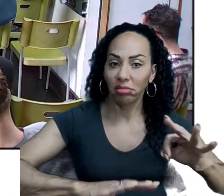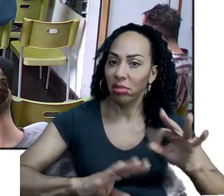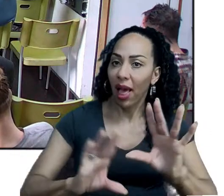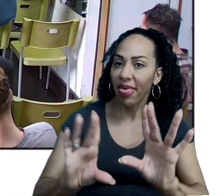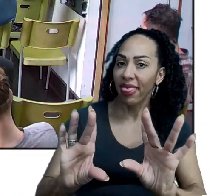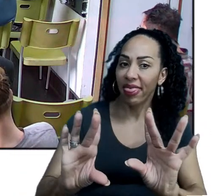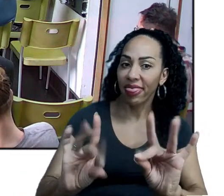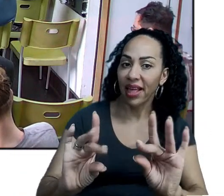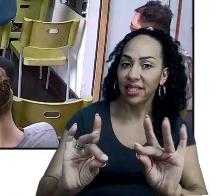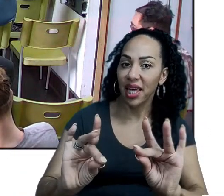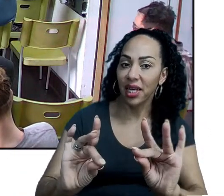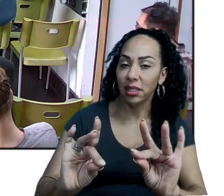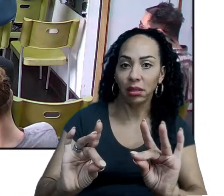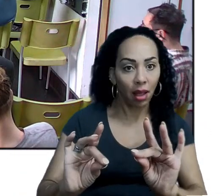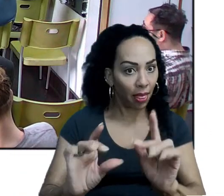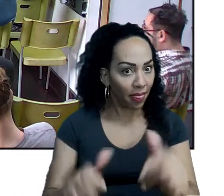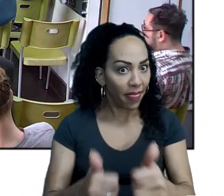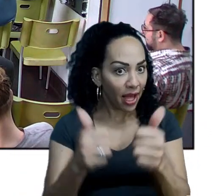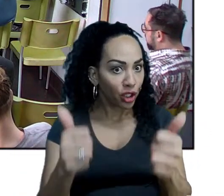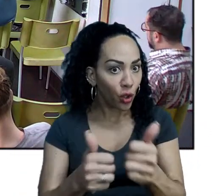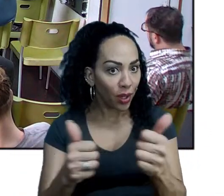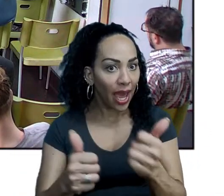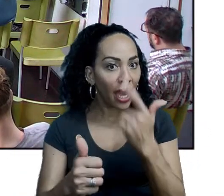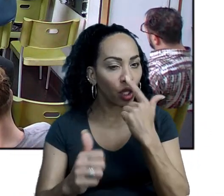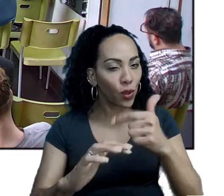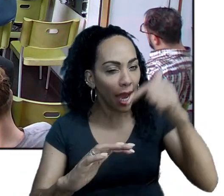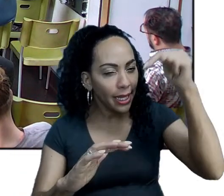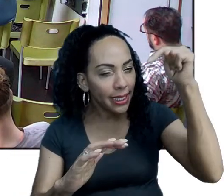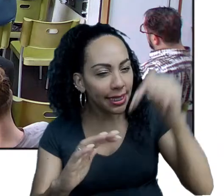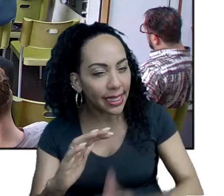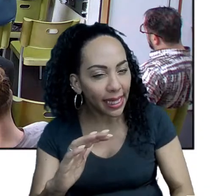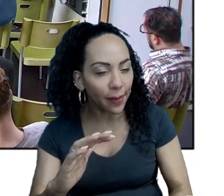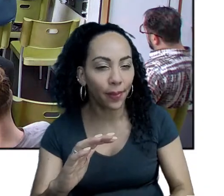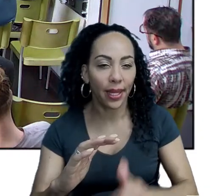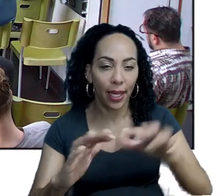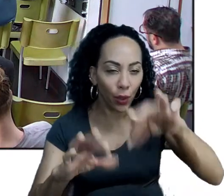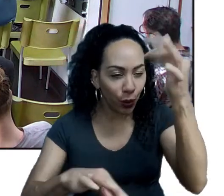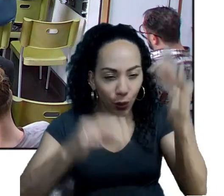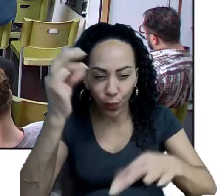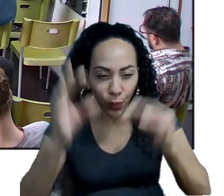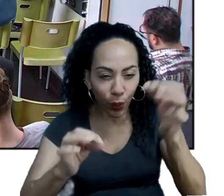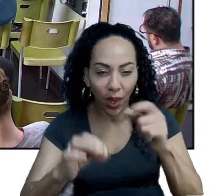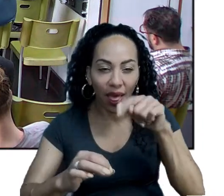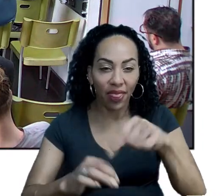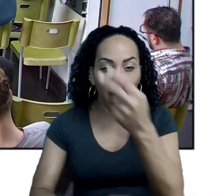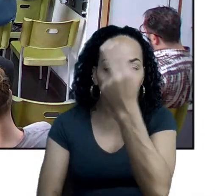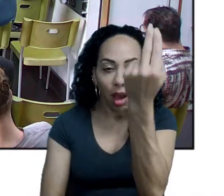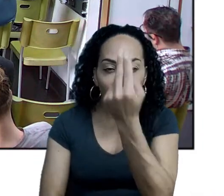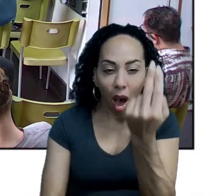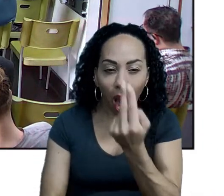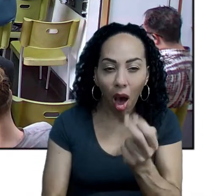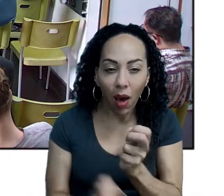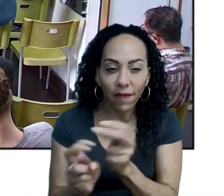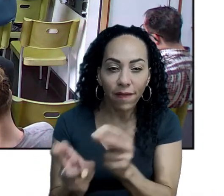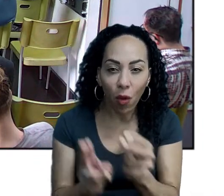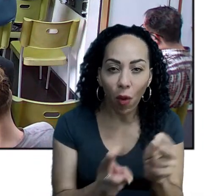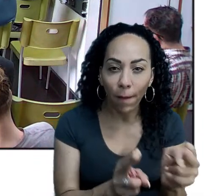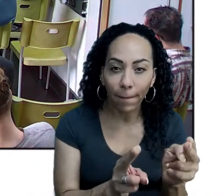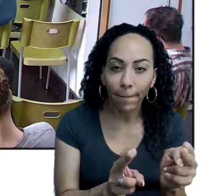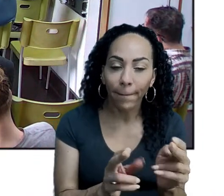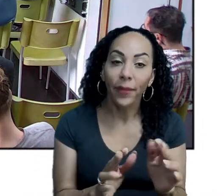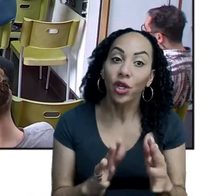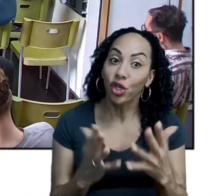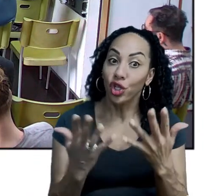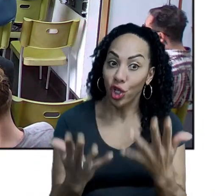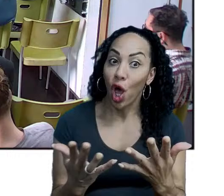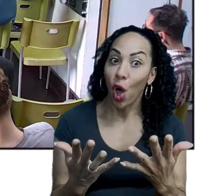kind of really delving deep into that art form. Yeah, so it's definitely a learning thing, but now we're at that point where we are now.